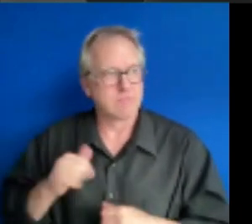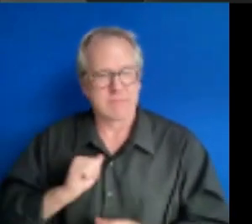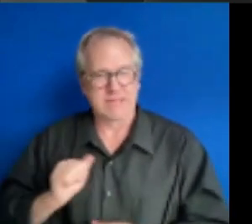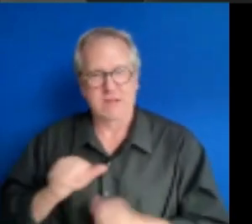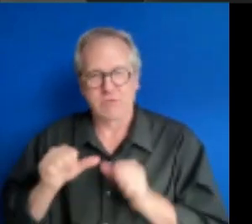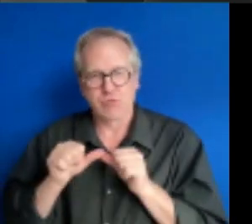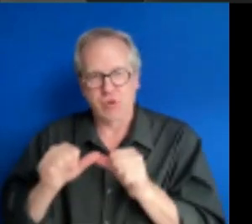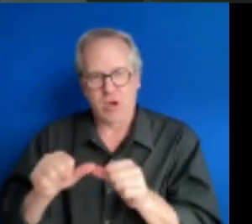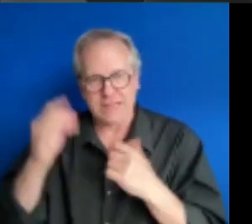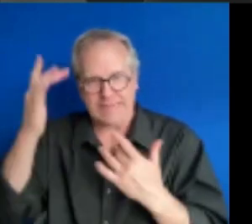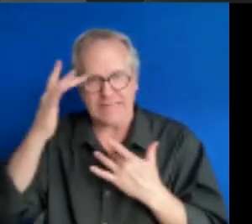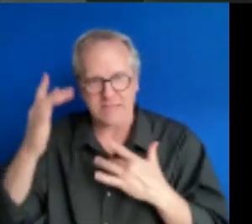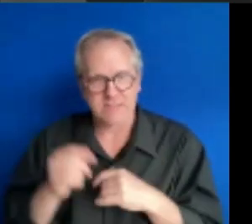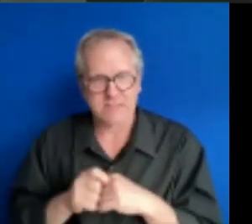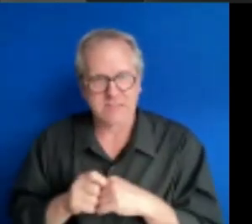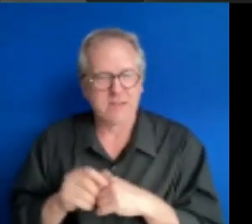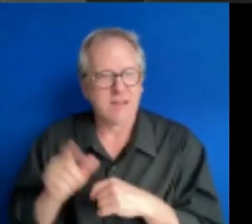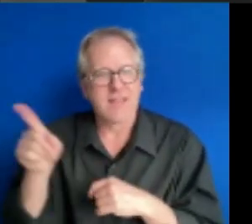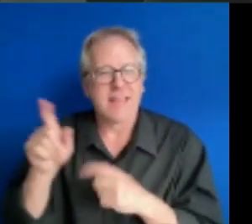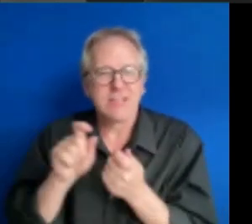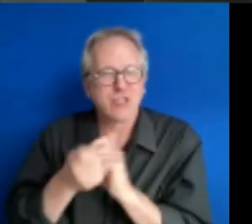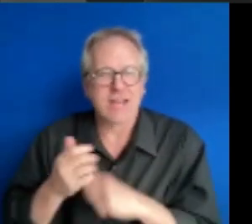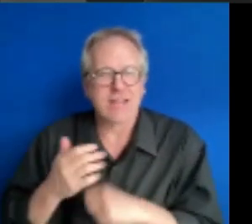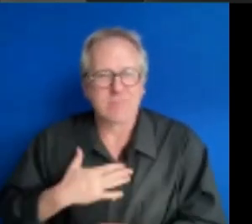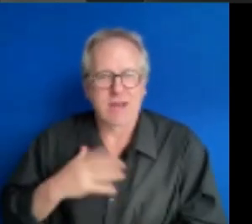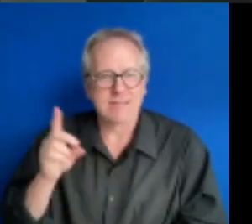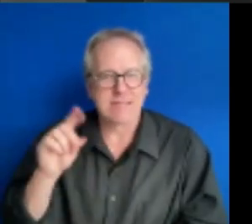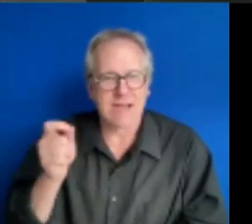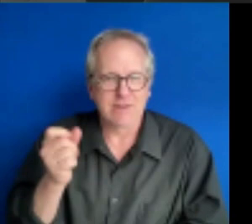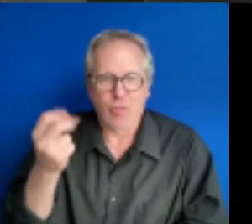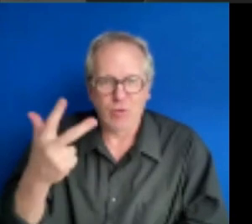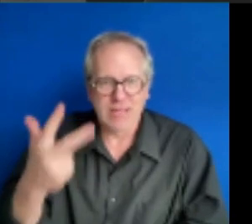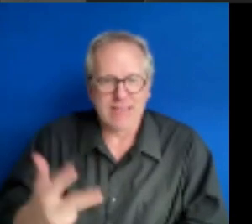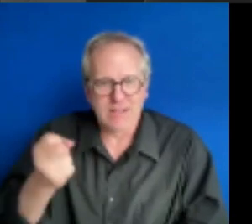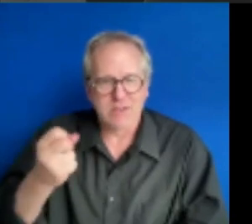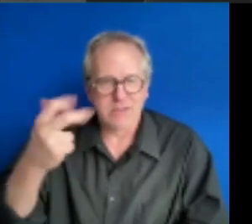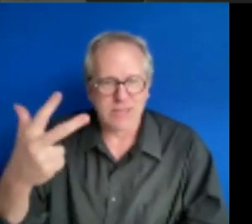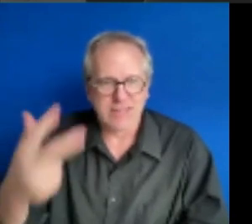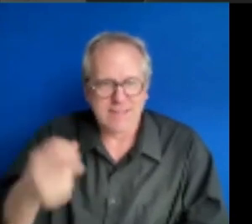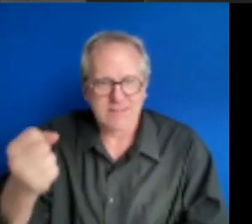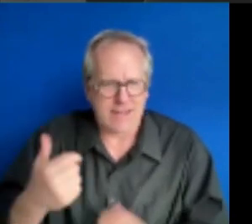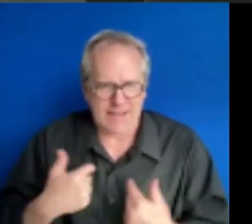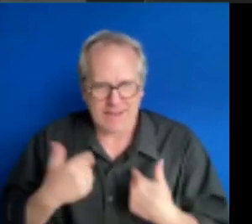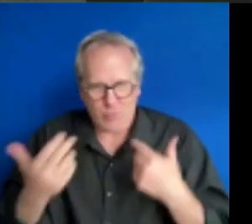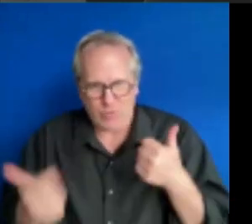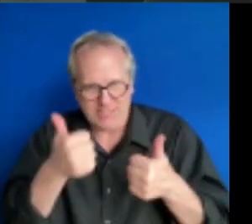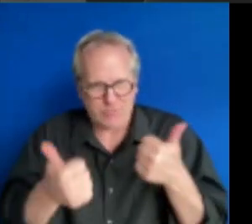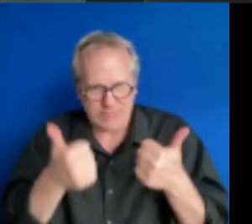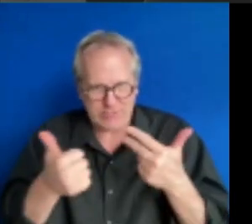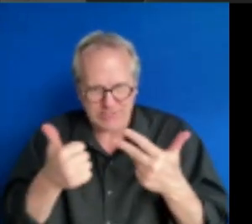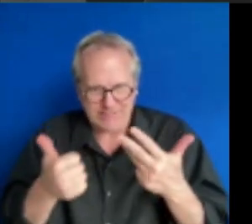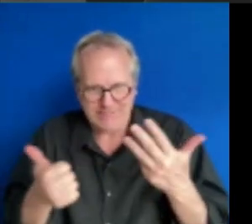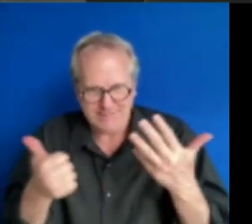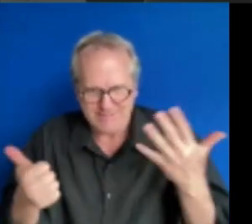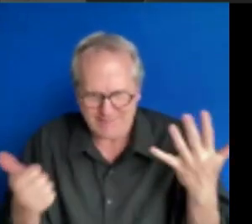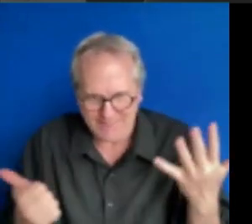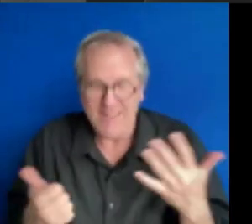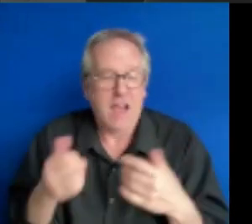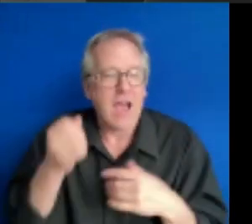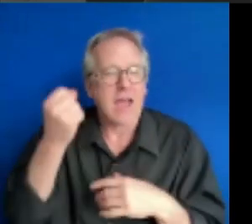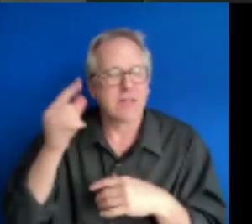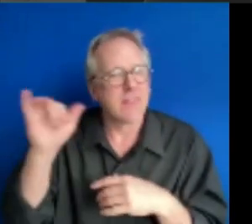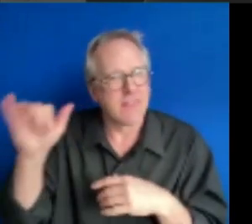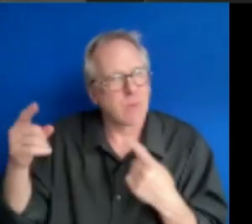that they change my diagnosis every 3 years or so because I can't quite decide what it is. So I understand that that's a